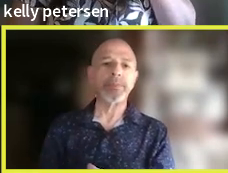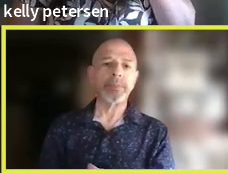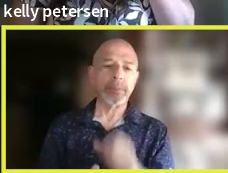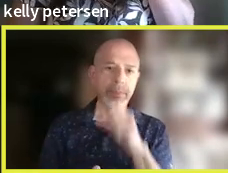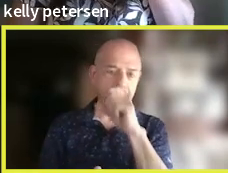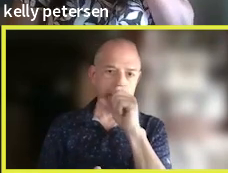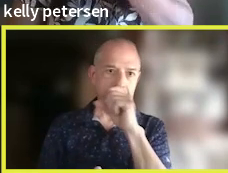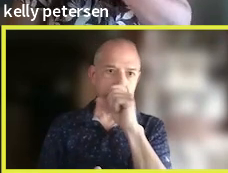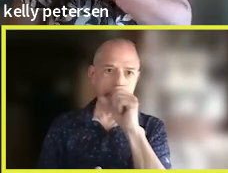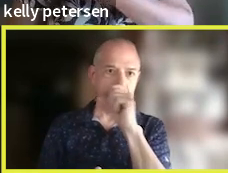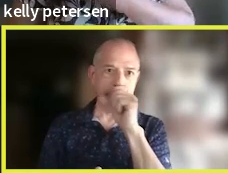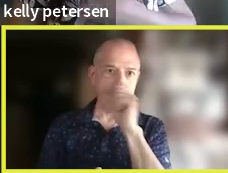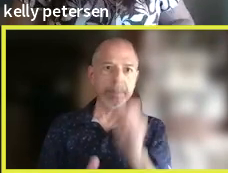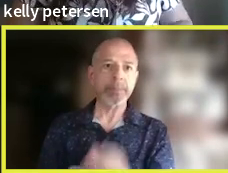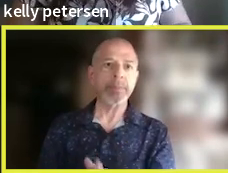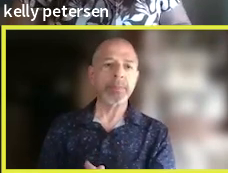stephenca@bhddh.ri.gov.